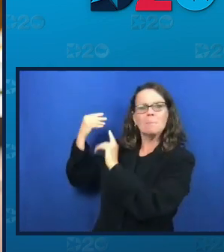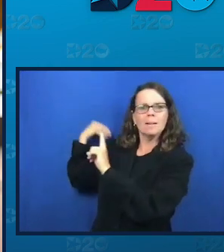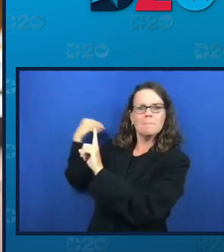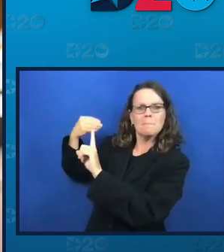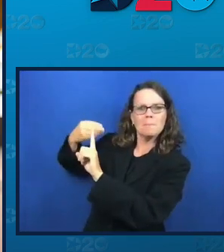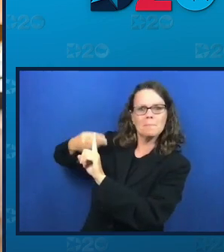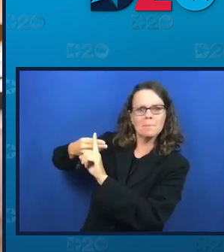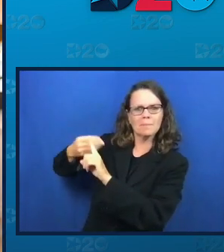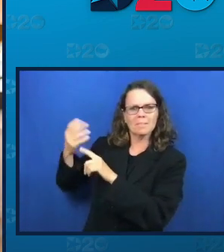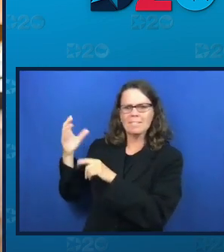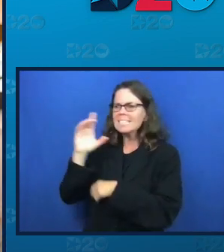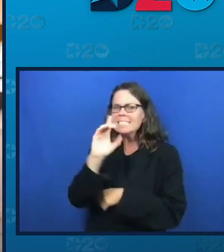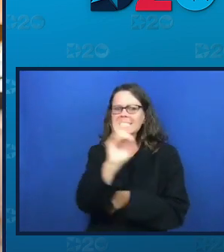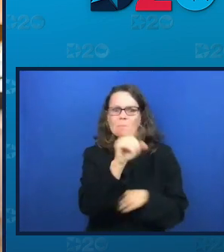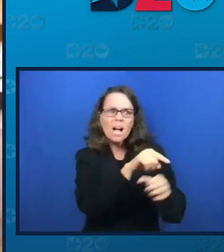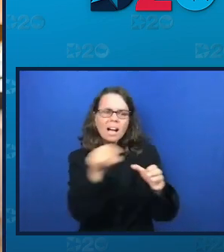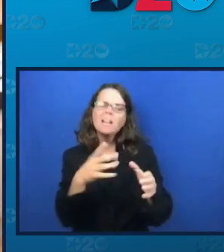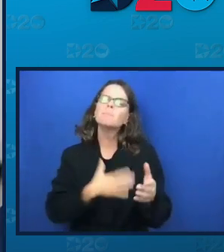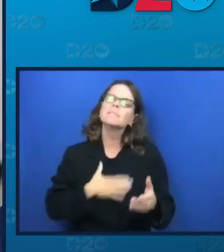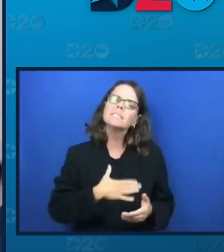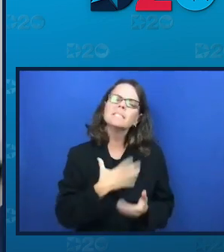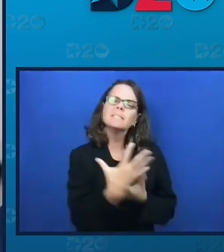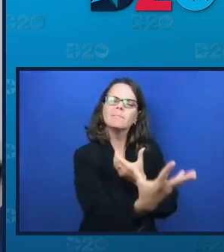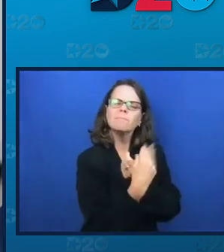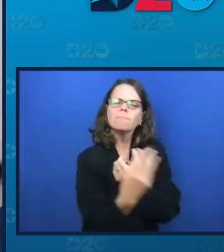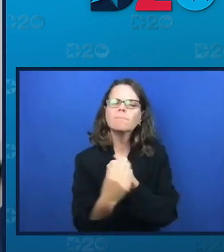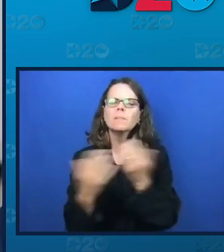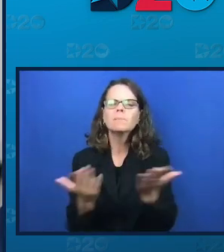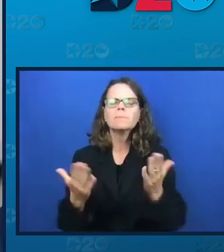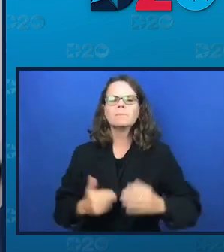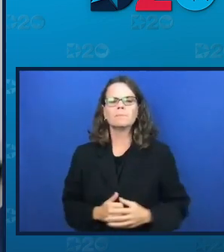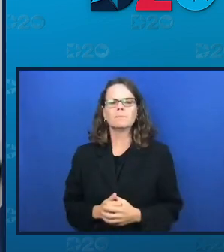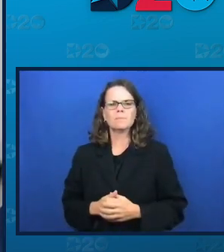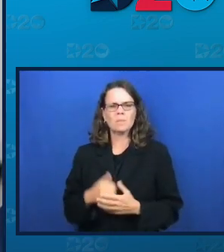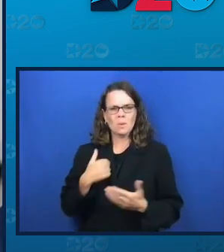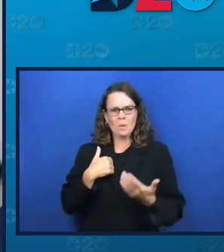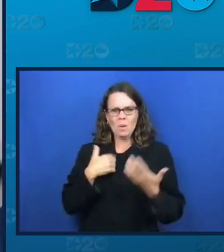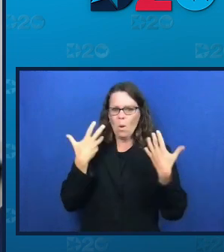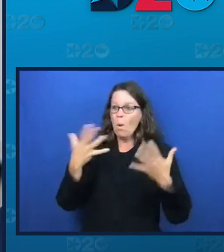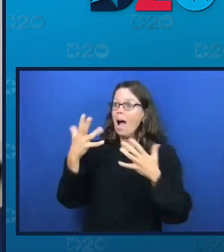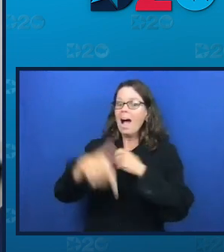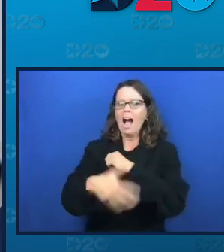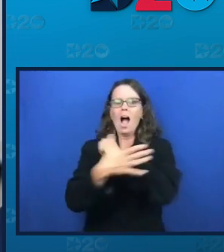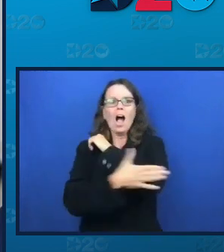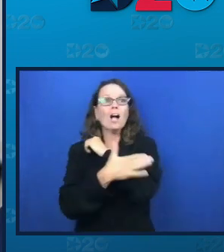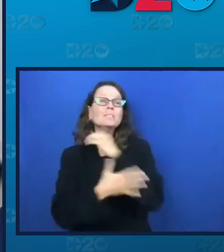of losing the meaning of this country. Every generation before us has had